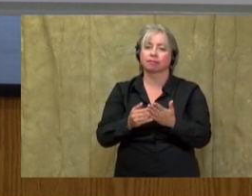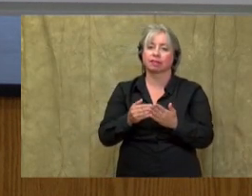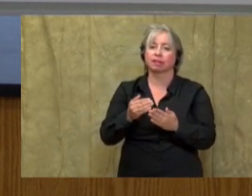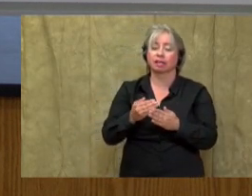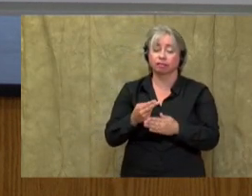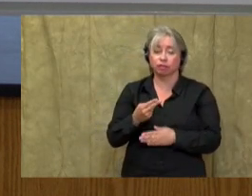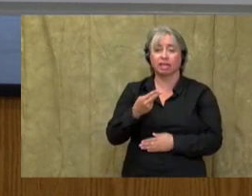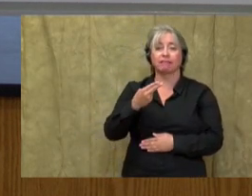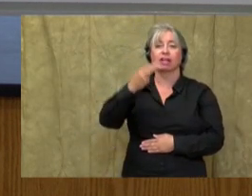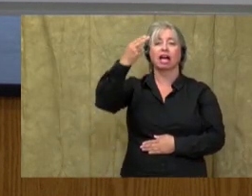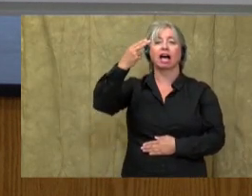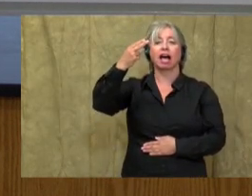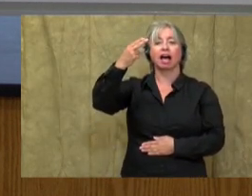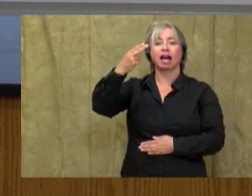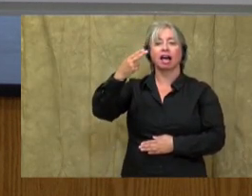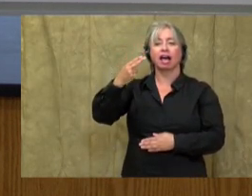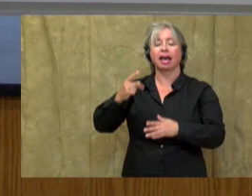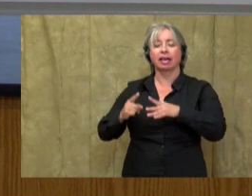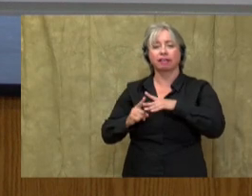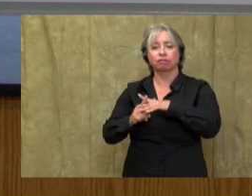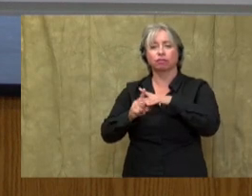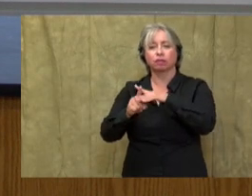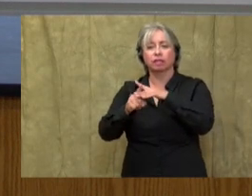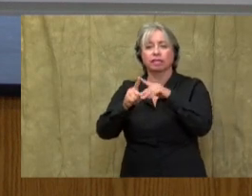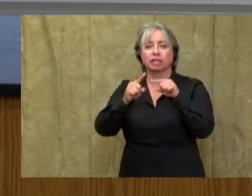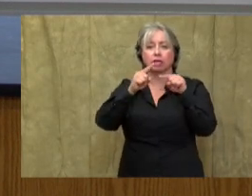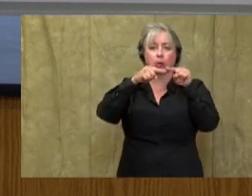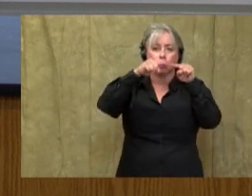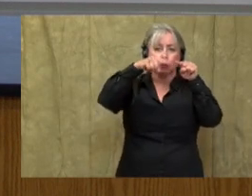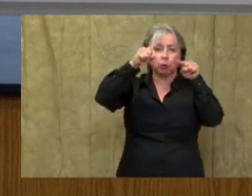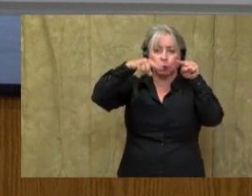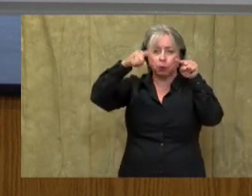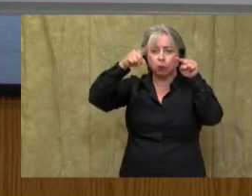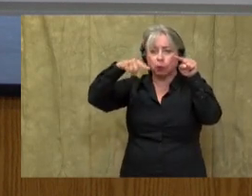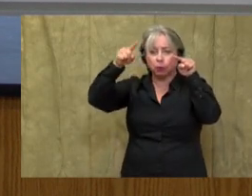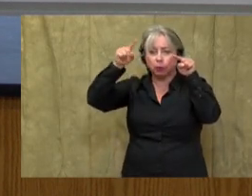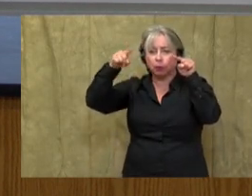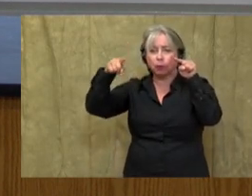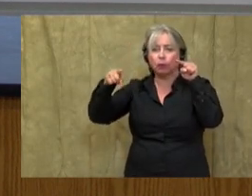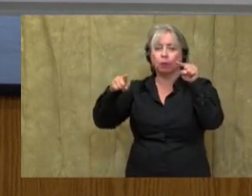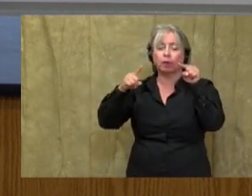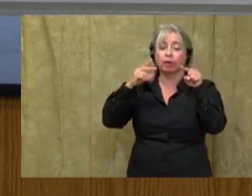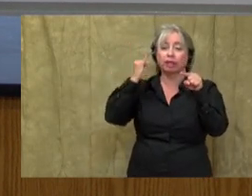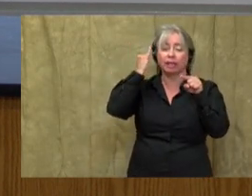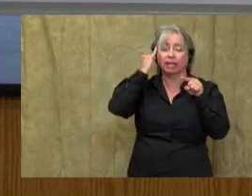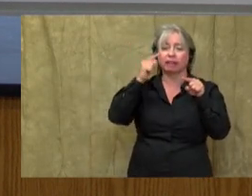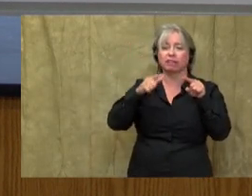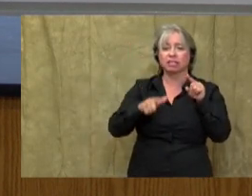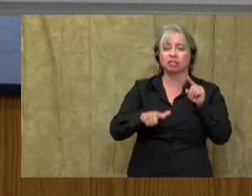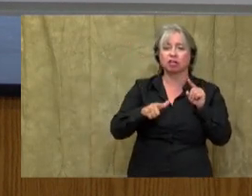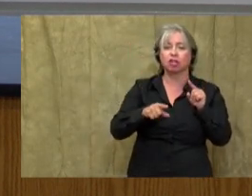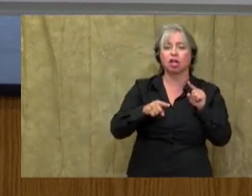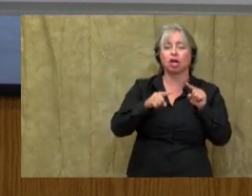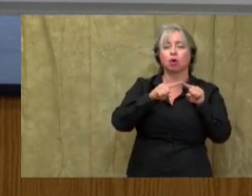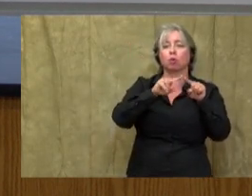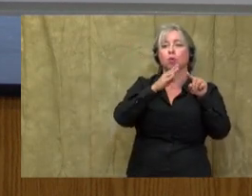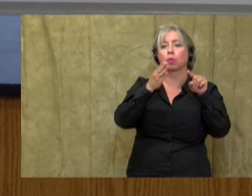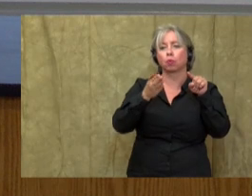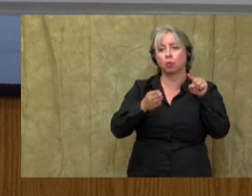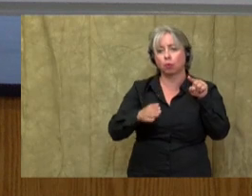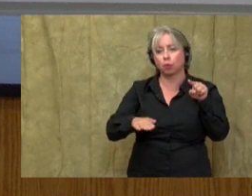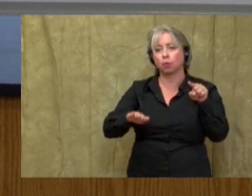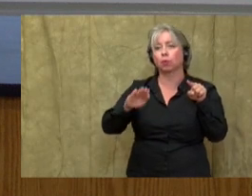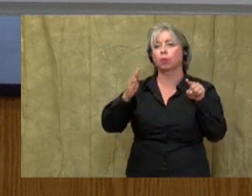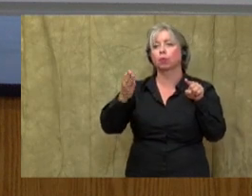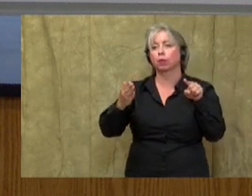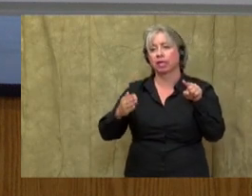high frequency, then the wavelength is passing more often. If we have a low frequency, then we have a